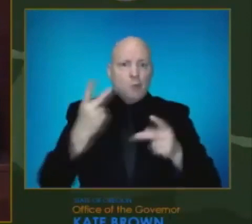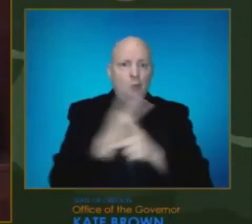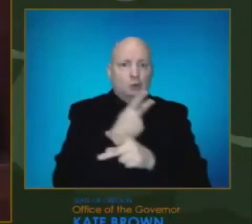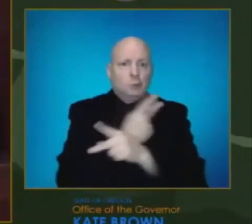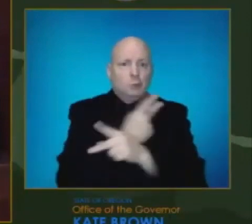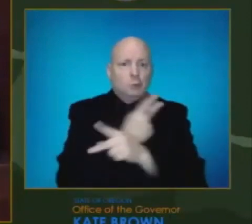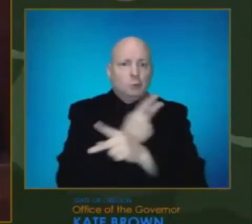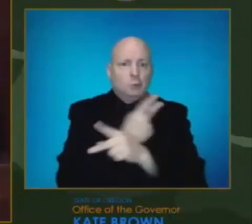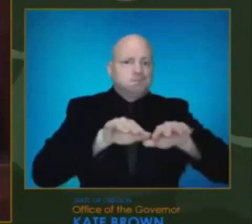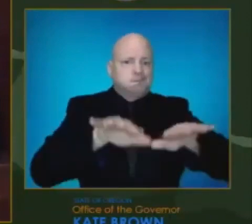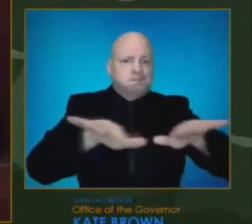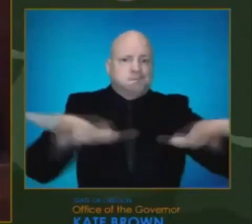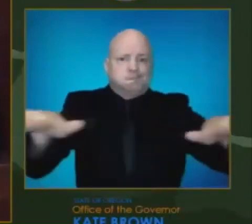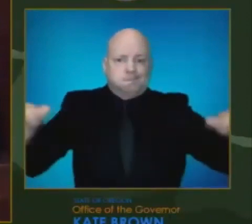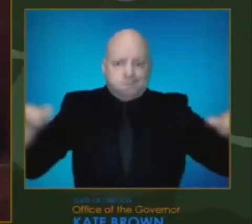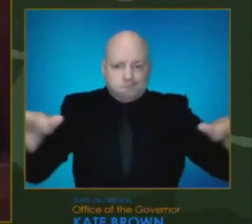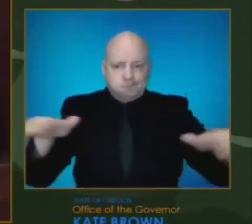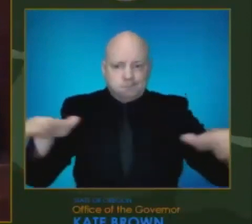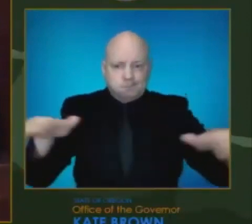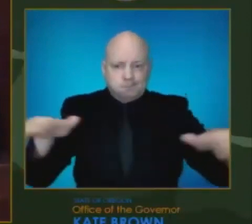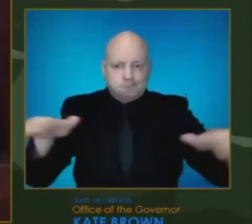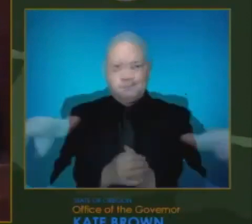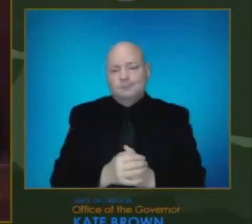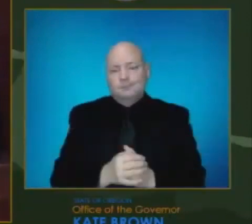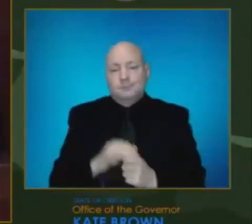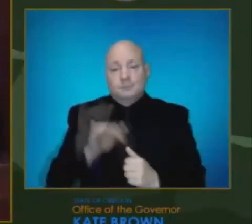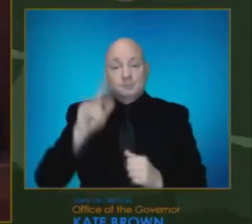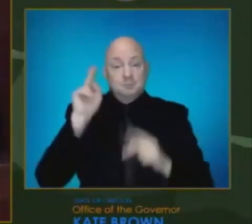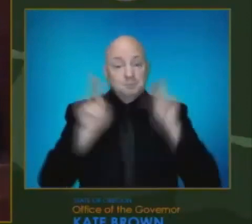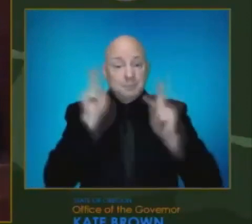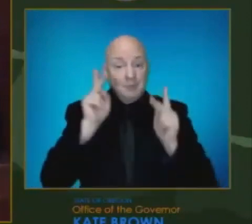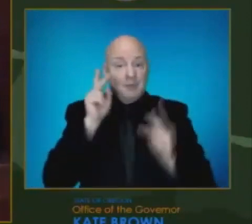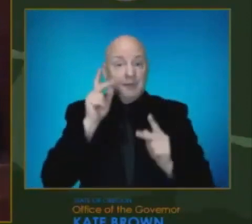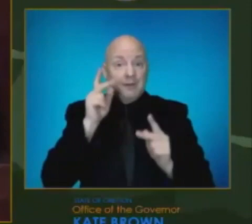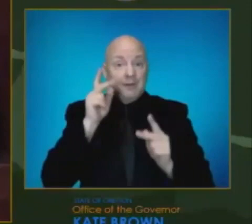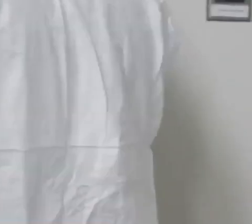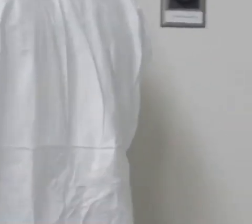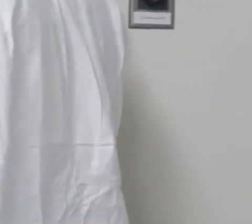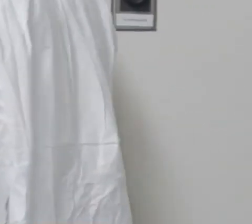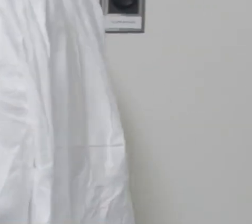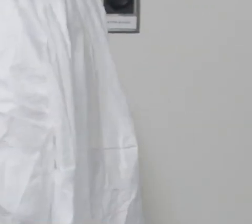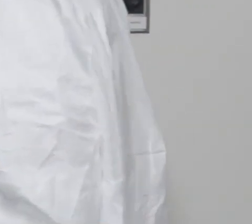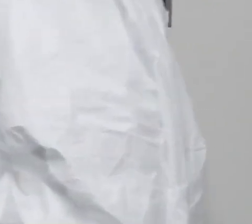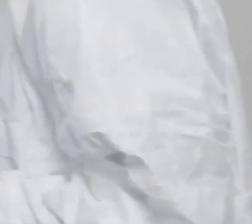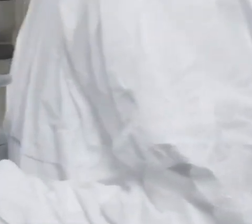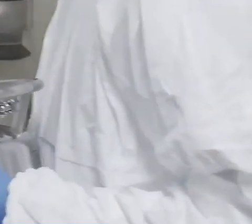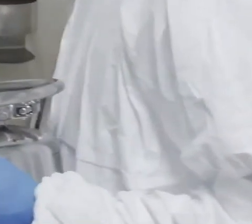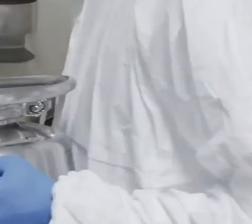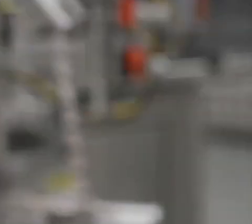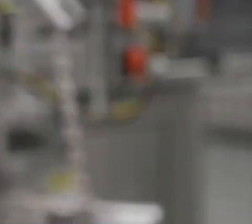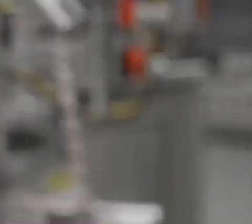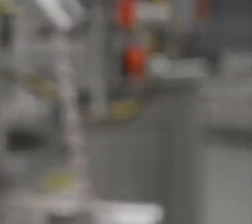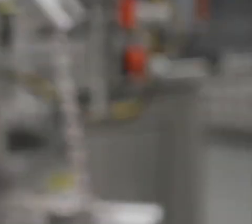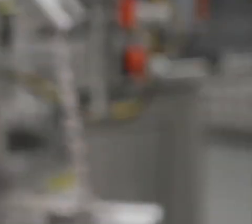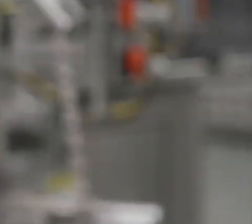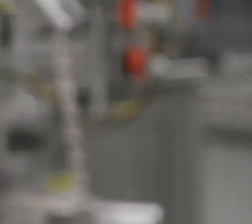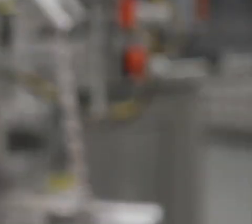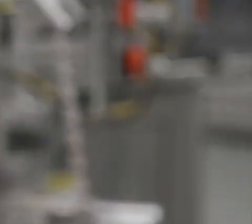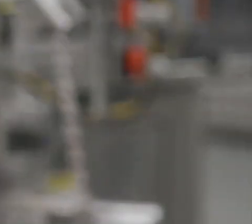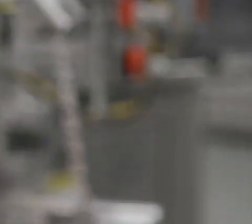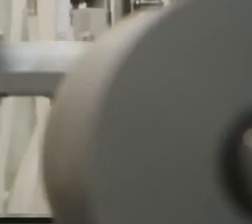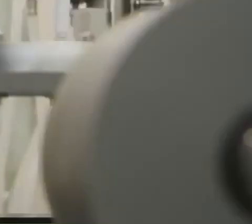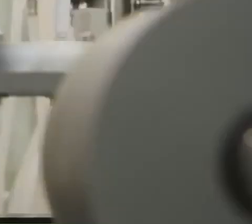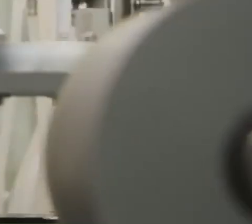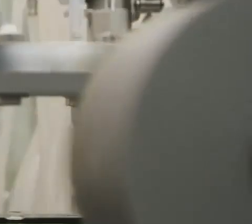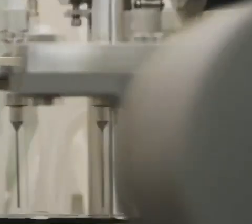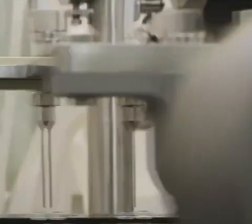a disproportionate share of the workforce among non-medical staff in hospitals and at our nursing homes.